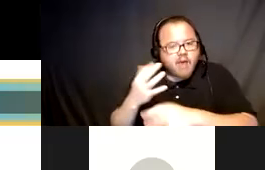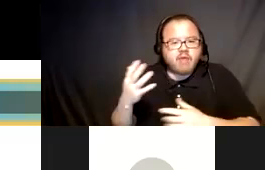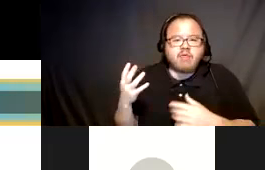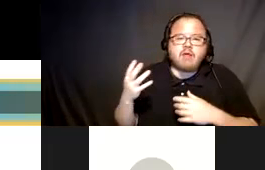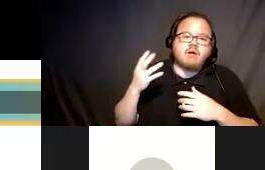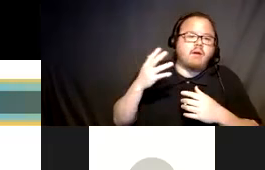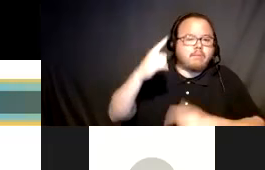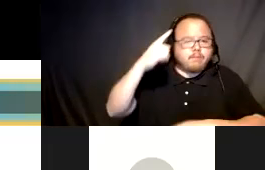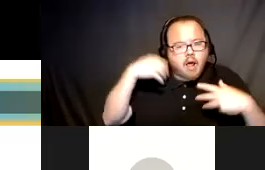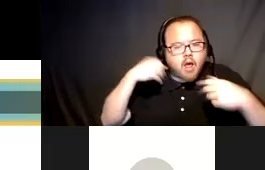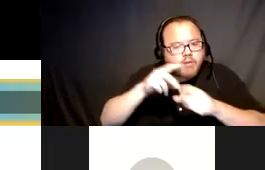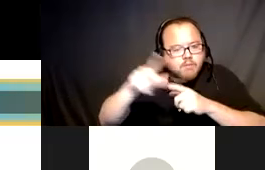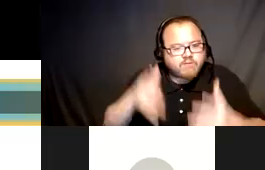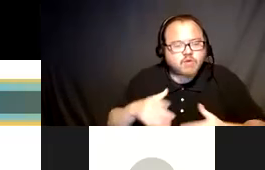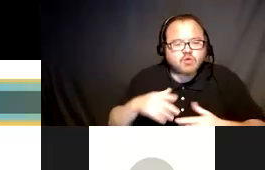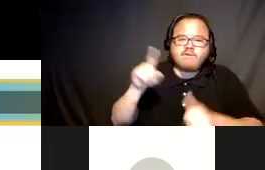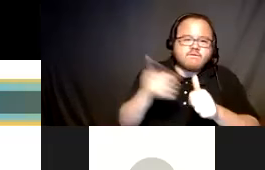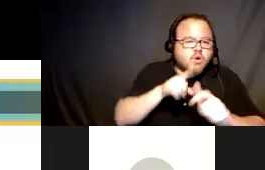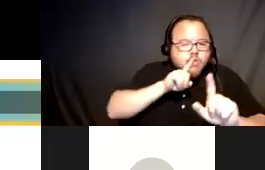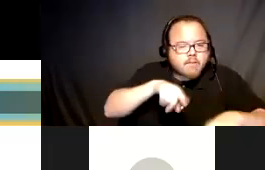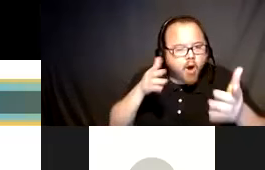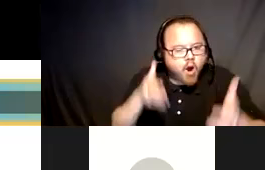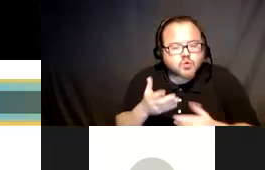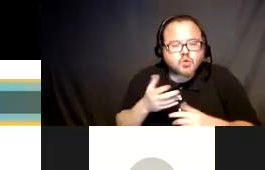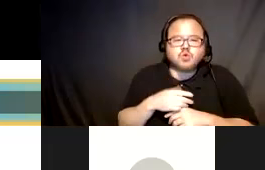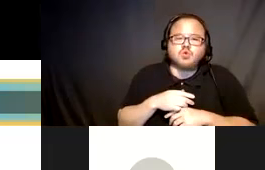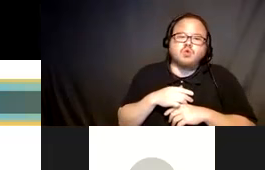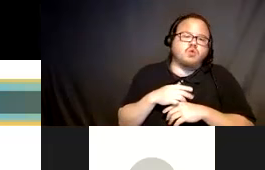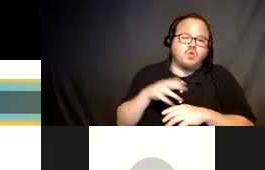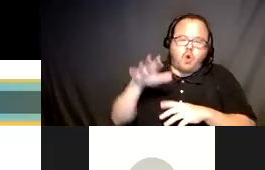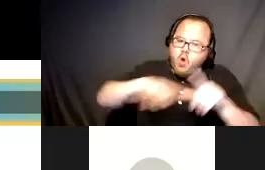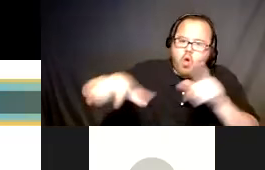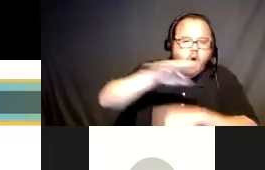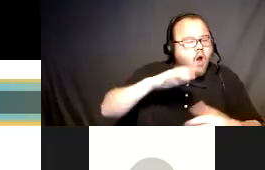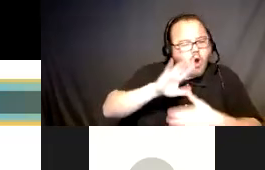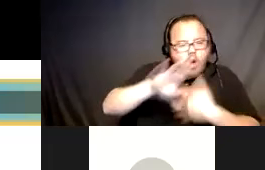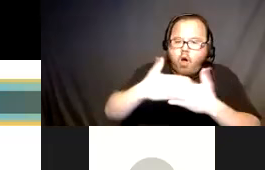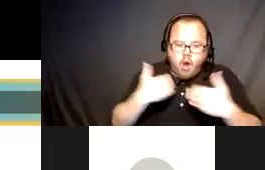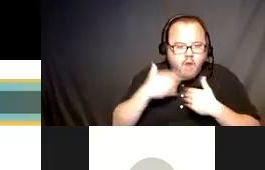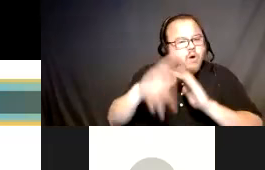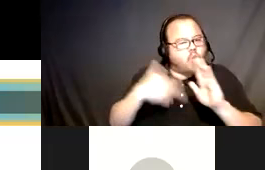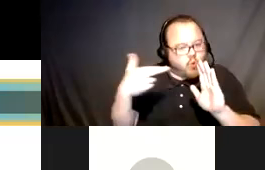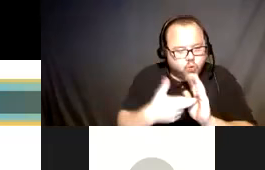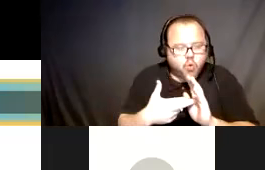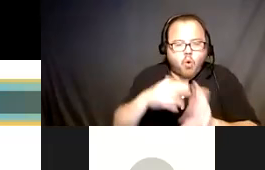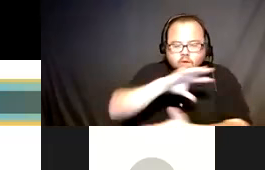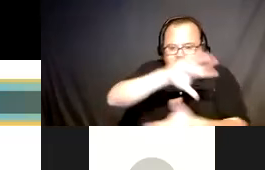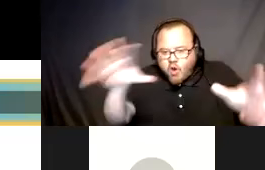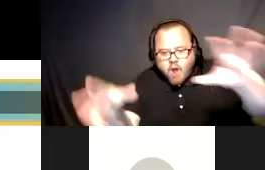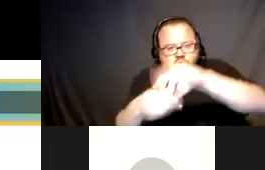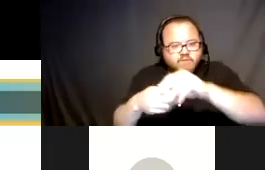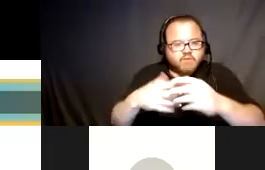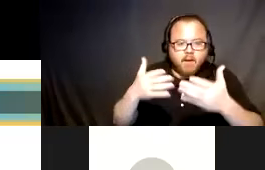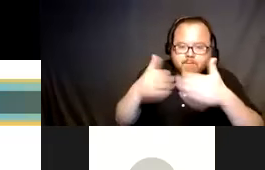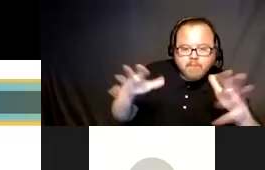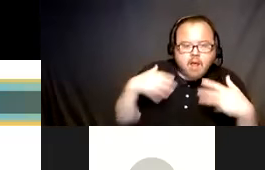health professionals, first responders, to all members of our community. Everyone has a role to play. A comprehensive public health approach